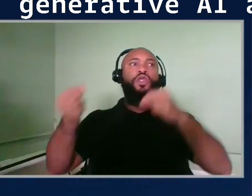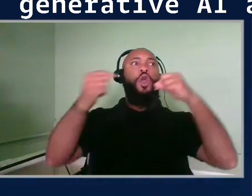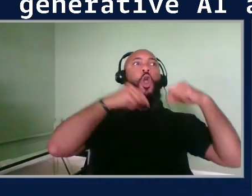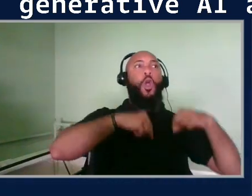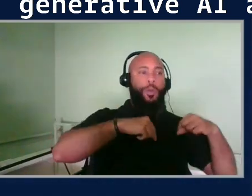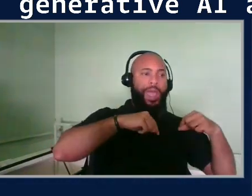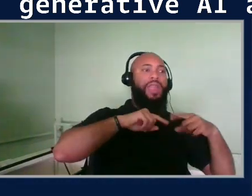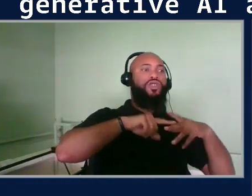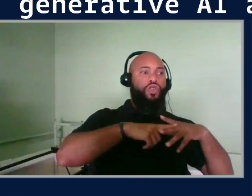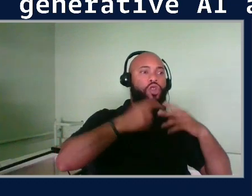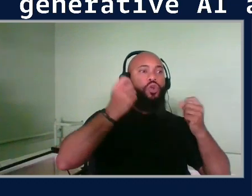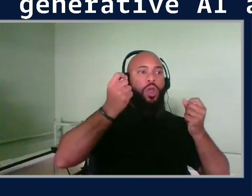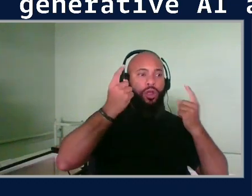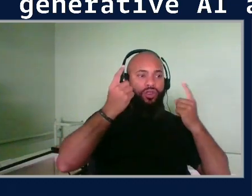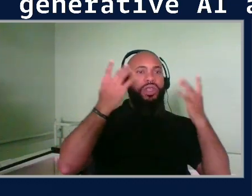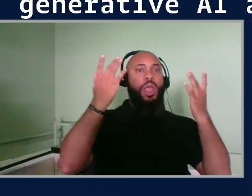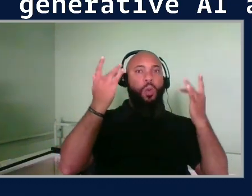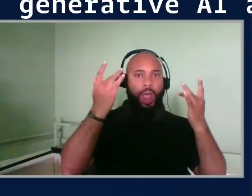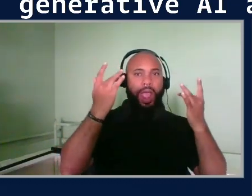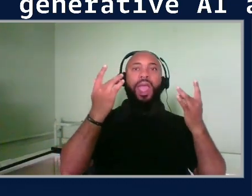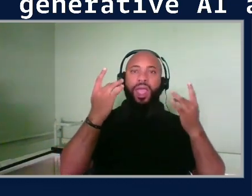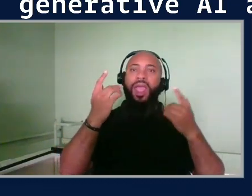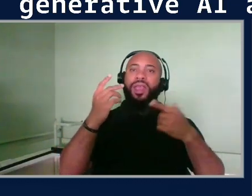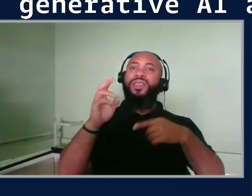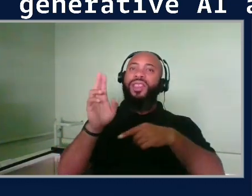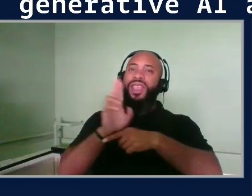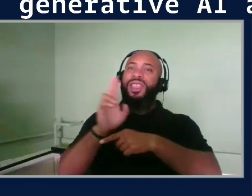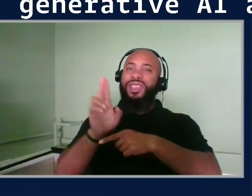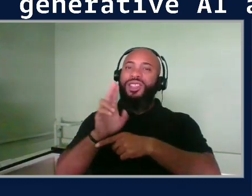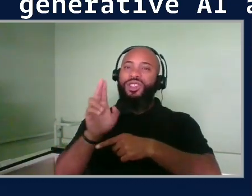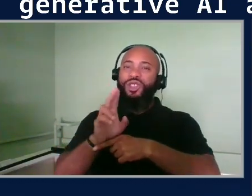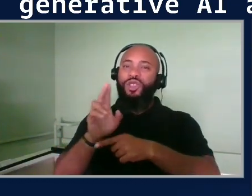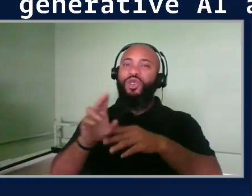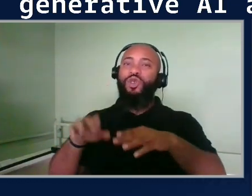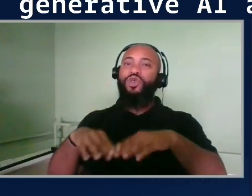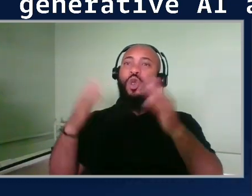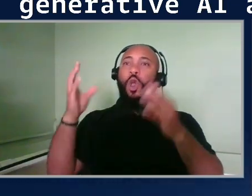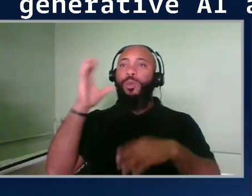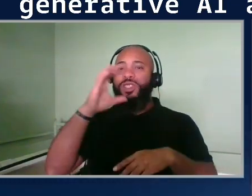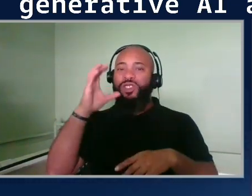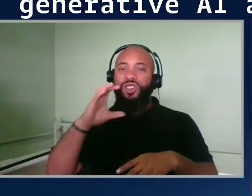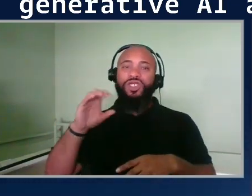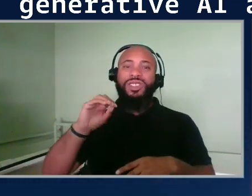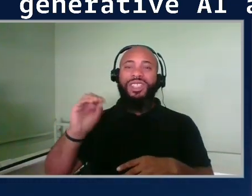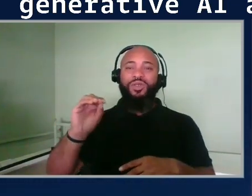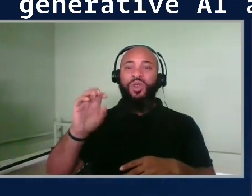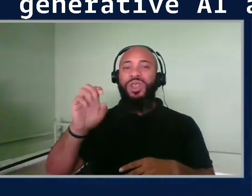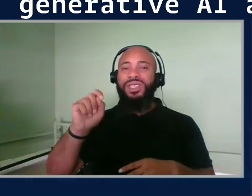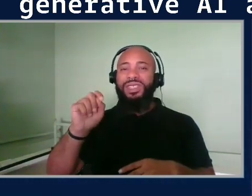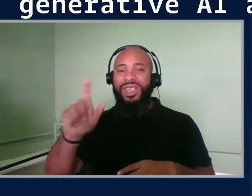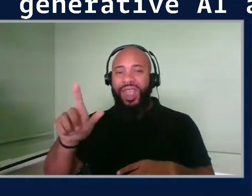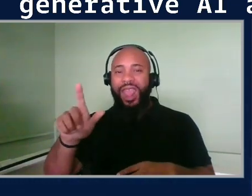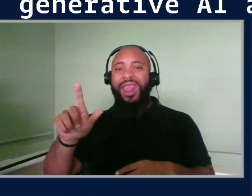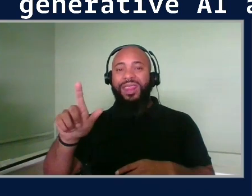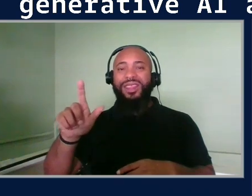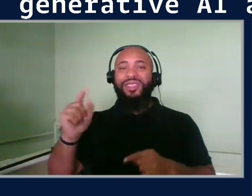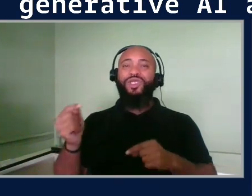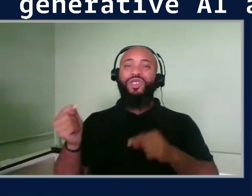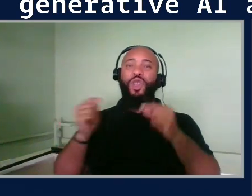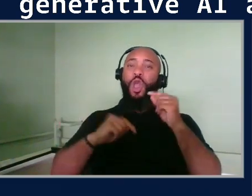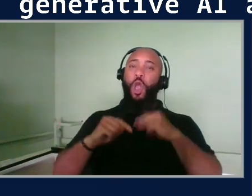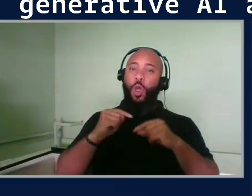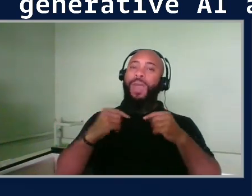why, they can use OpenSearch Zero ETL to go back and, you know, have this